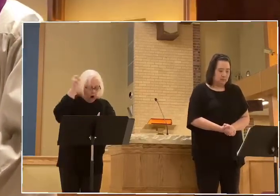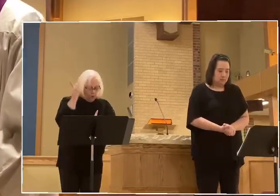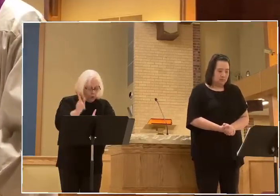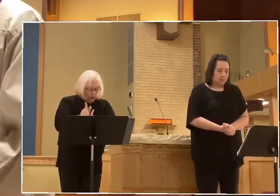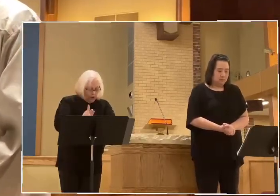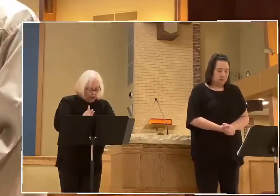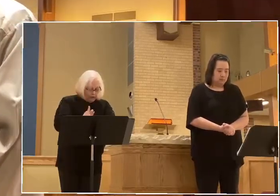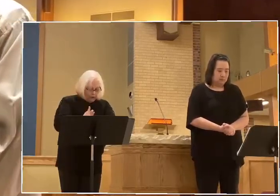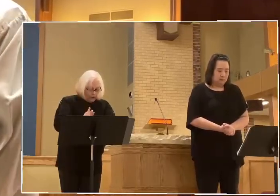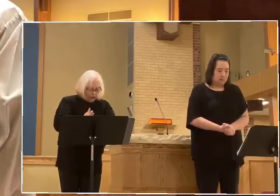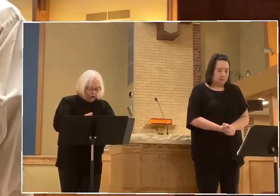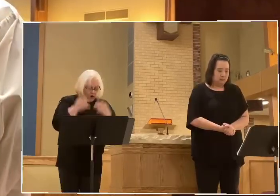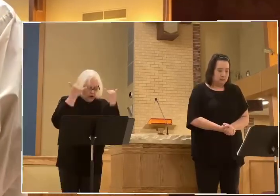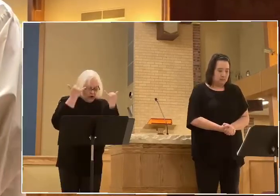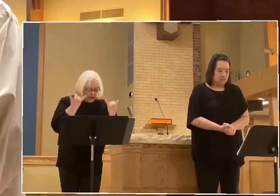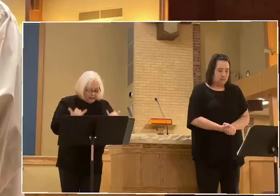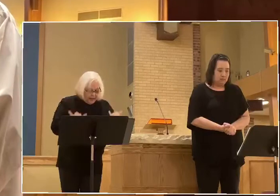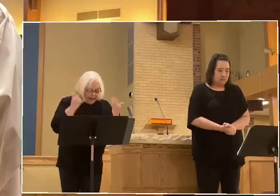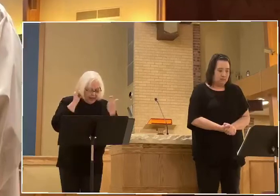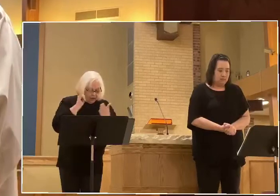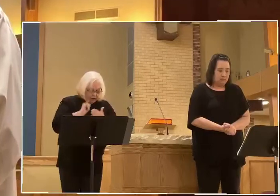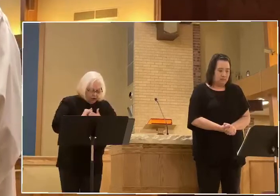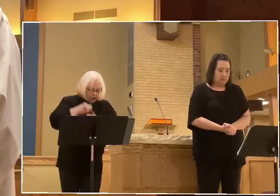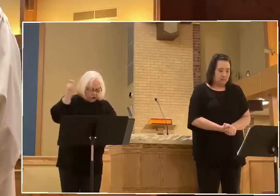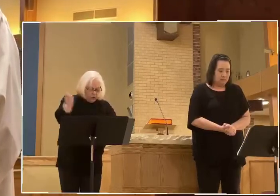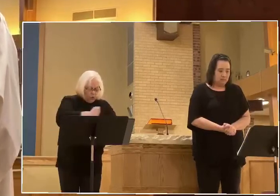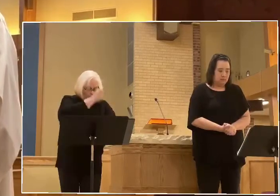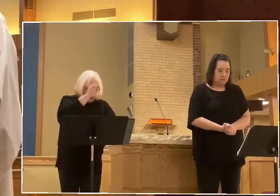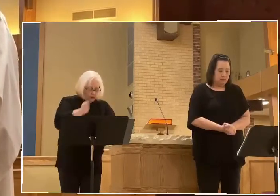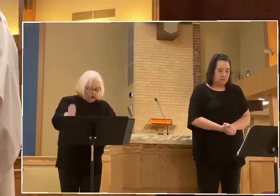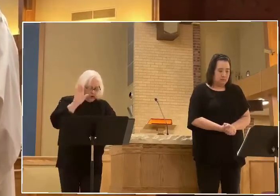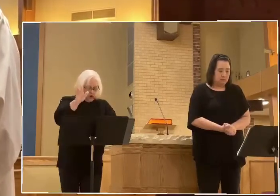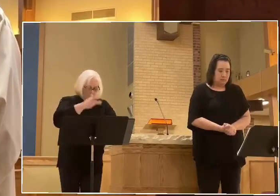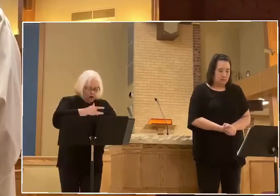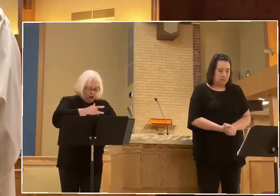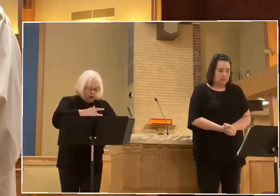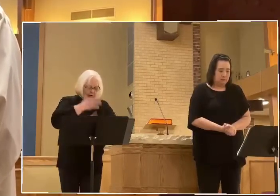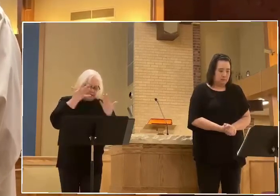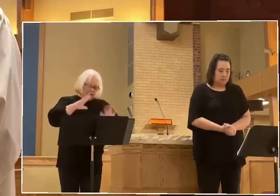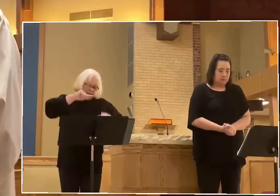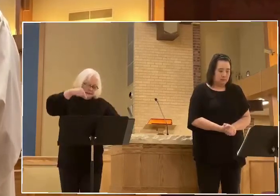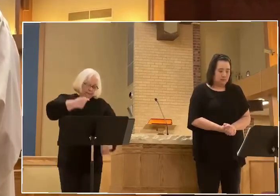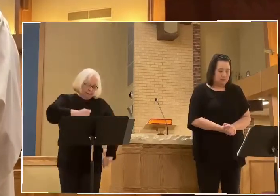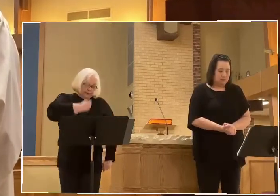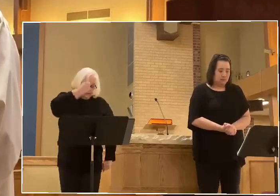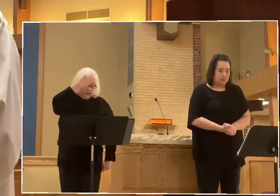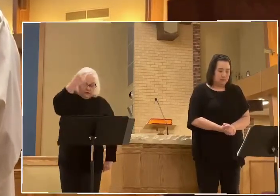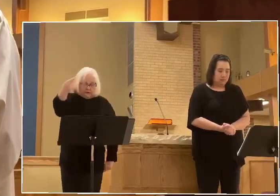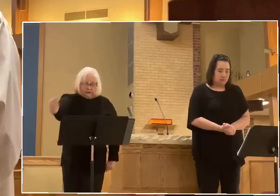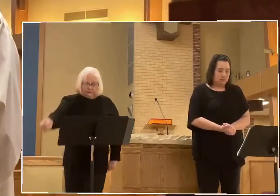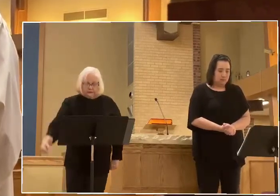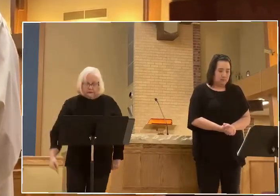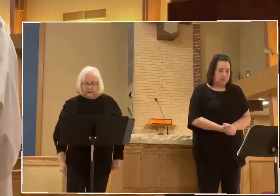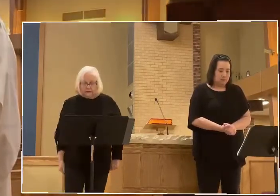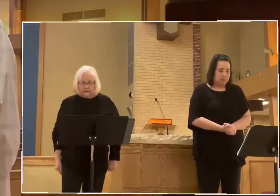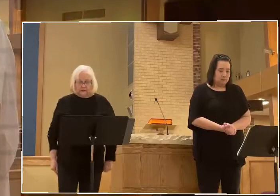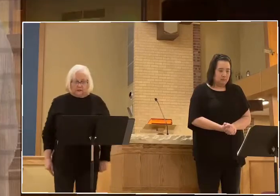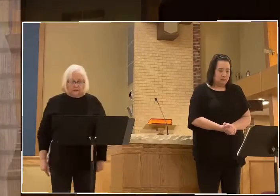our brother. Now the sword her heart has